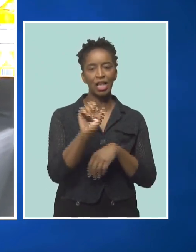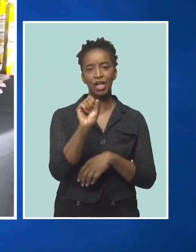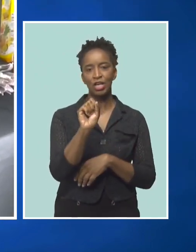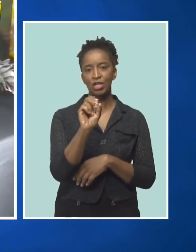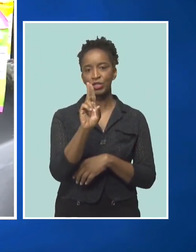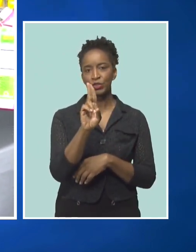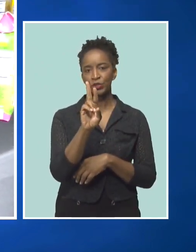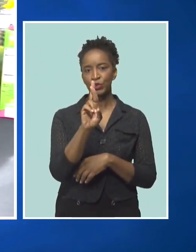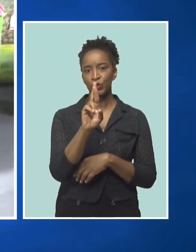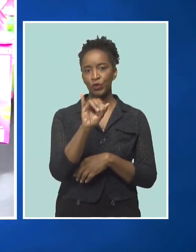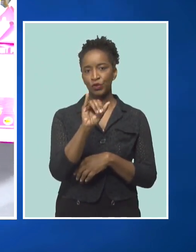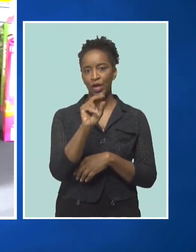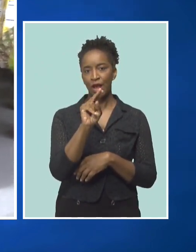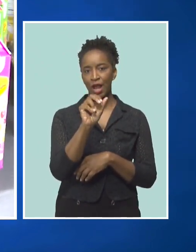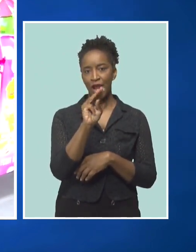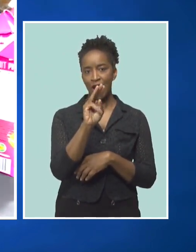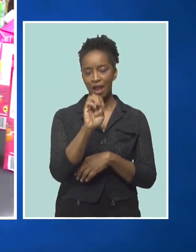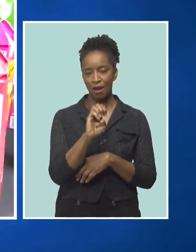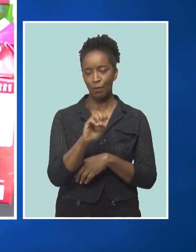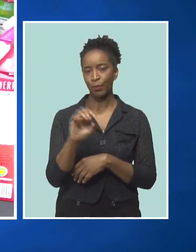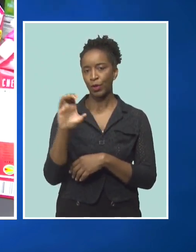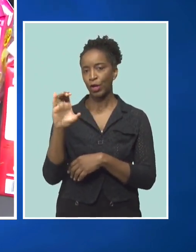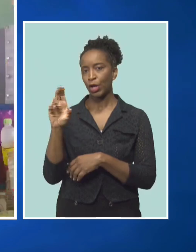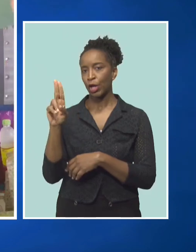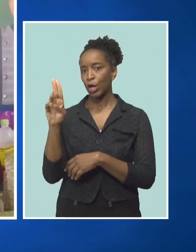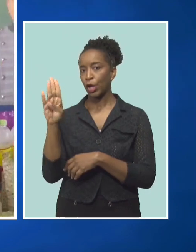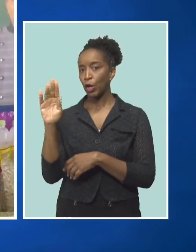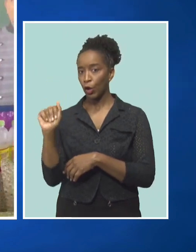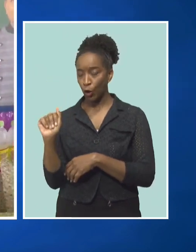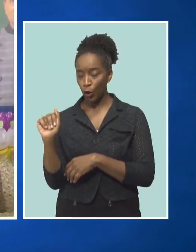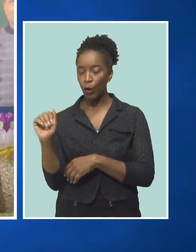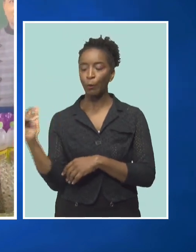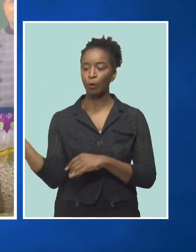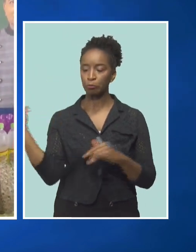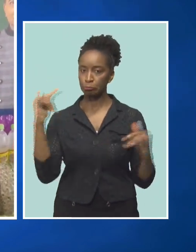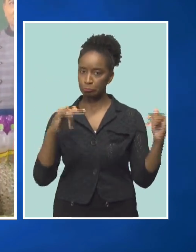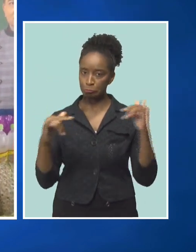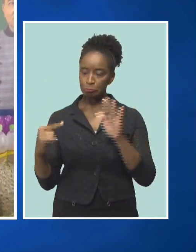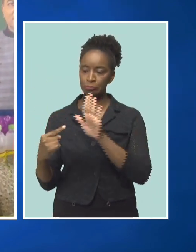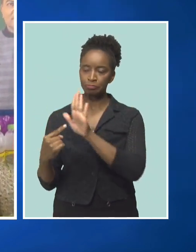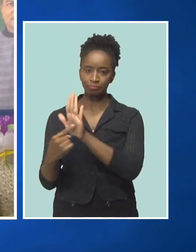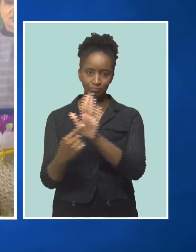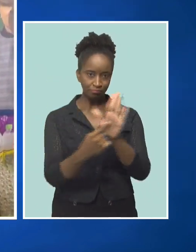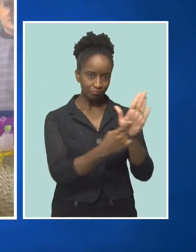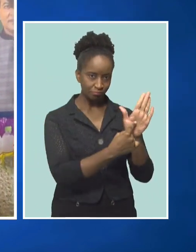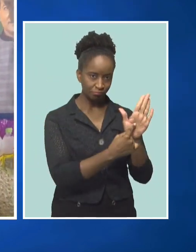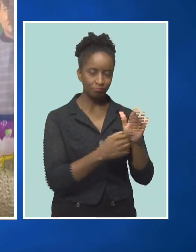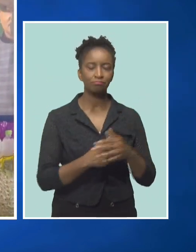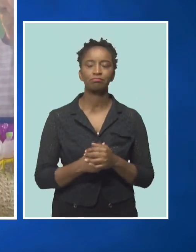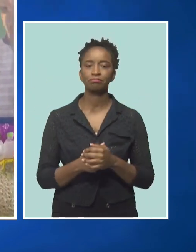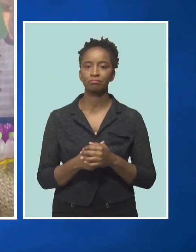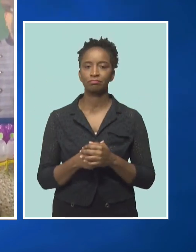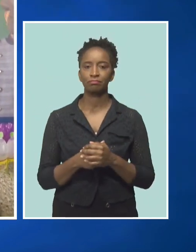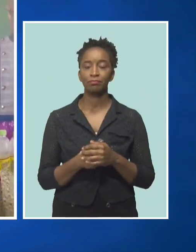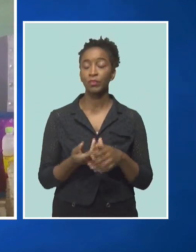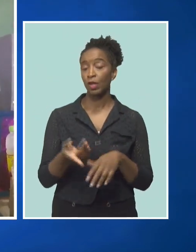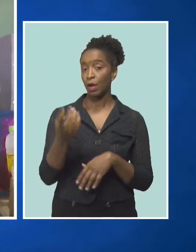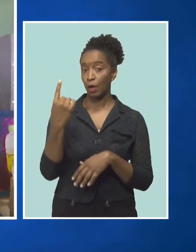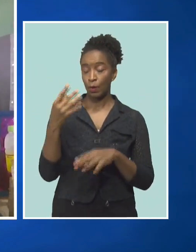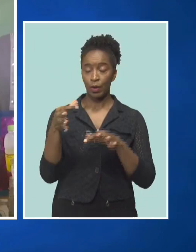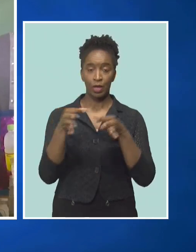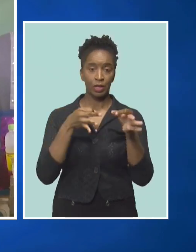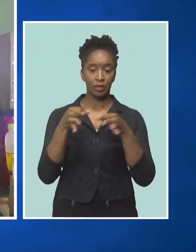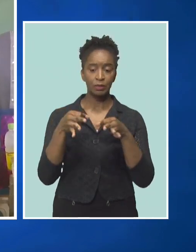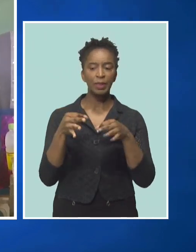Guyana Export Promotions, Rehanna Regaber, says they have a larger delegation this year and are looking to have more of